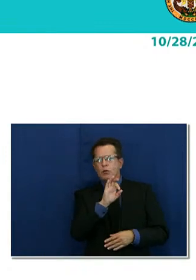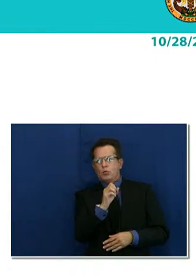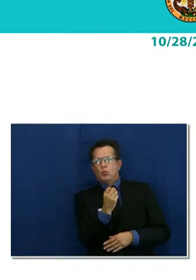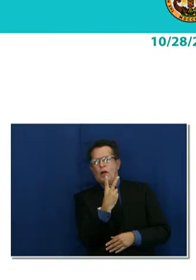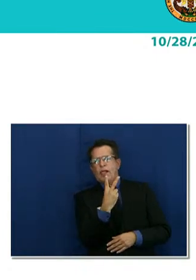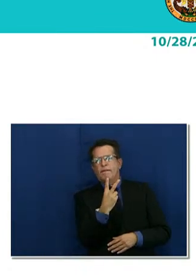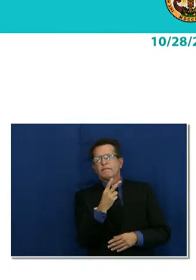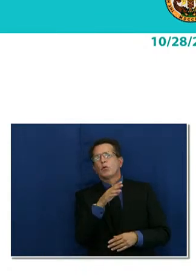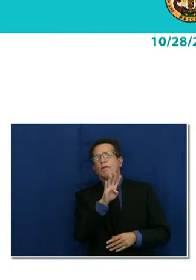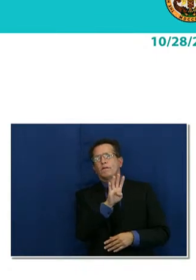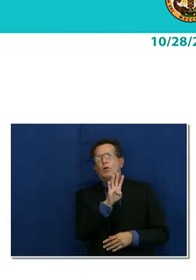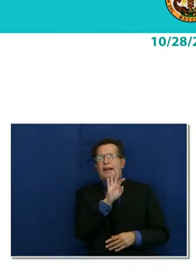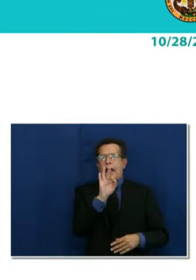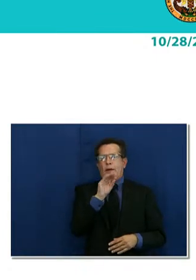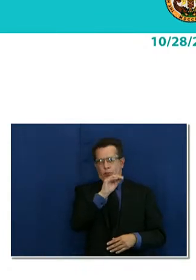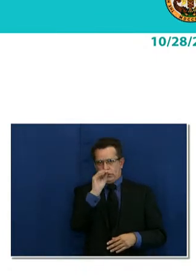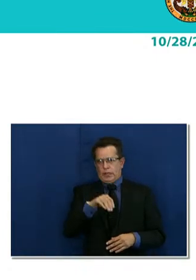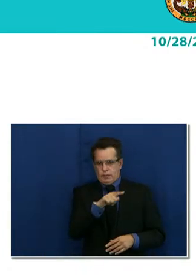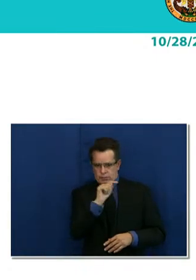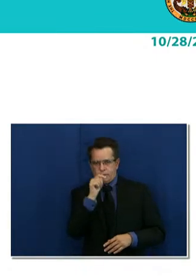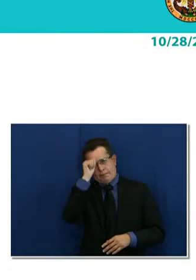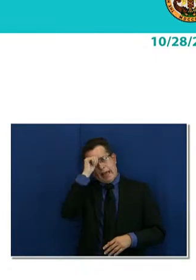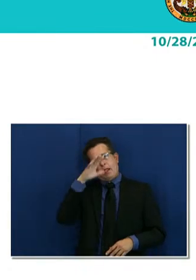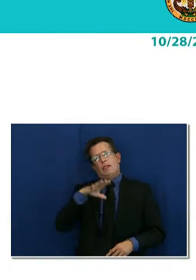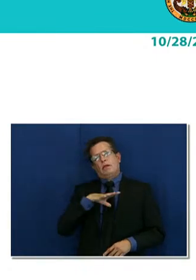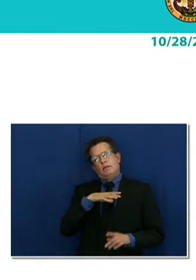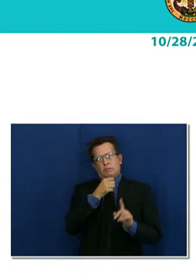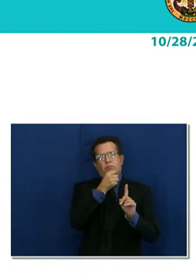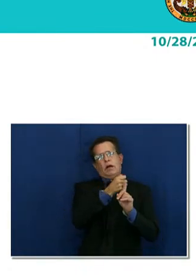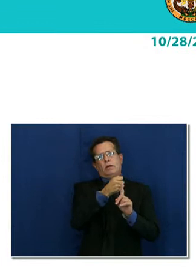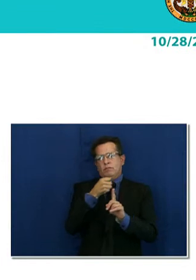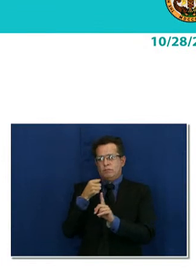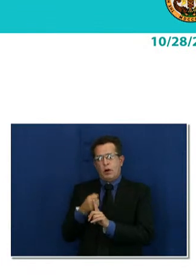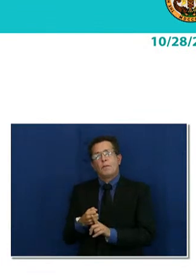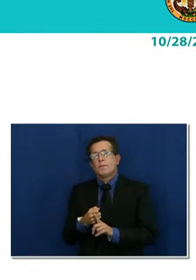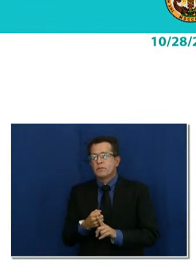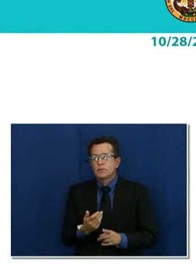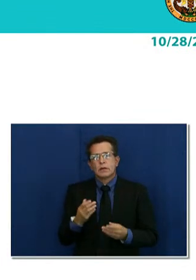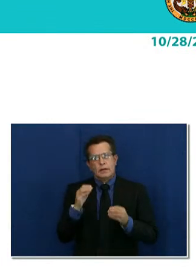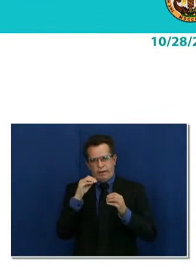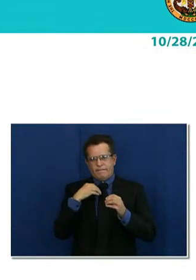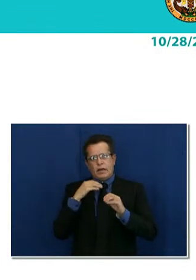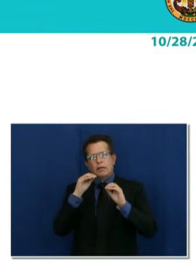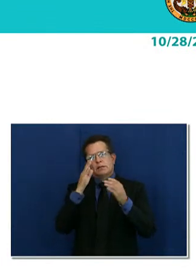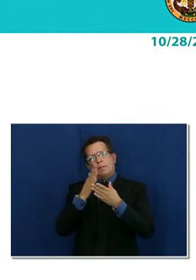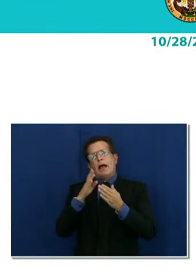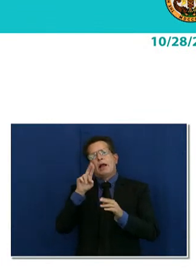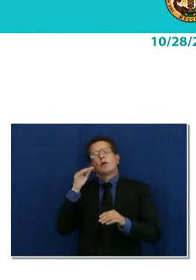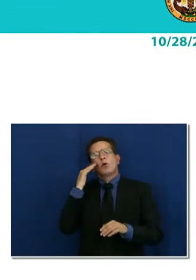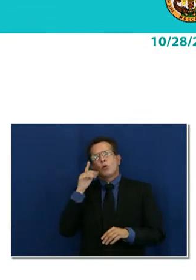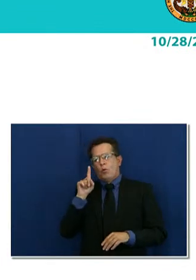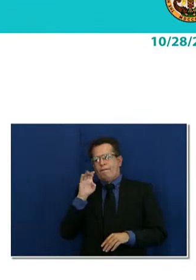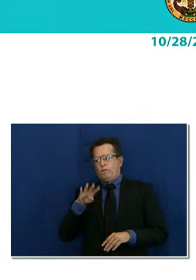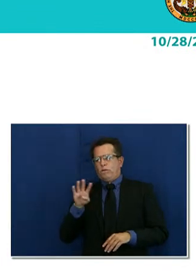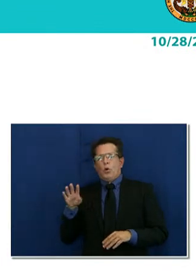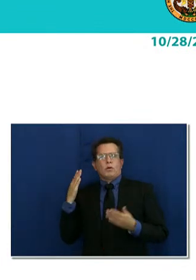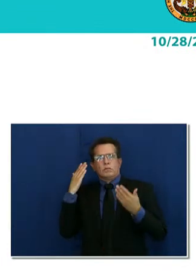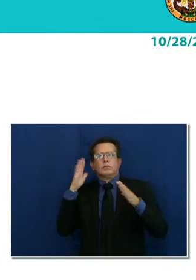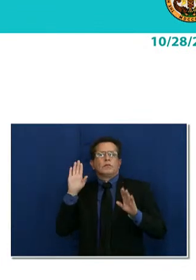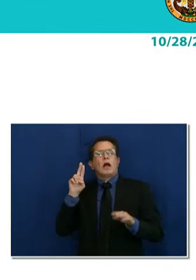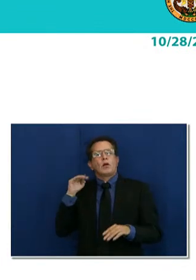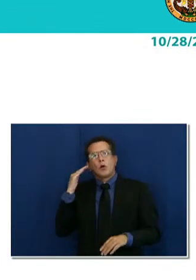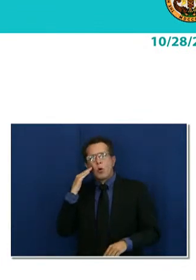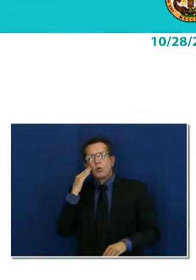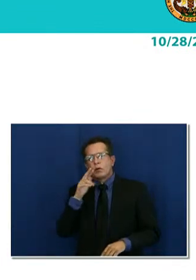26,912, or 49%, are male, with no gender identification for 144 individuals.